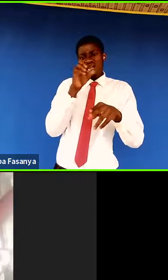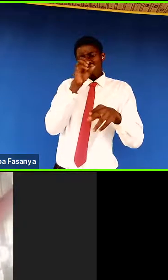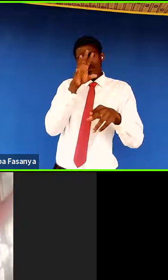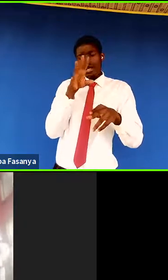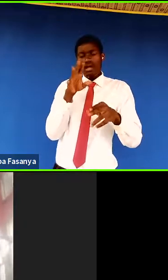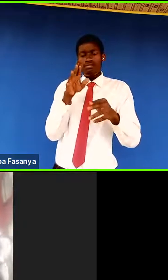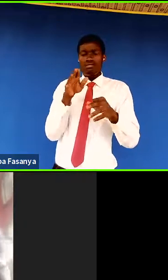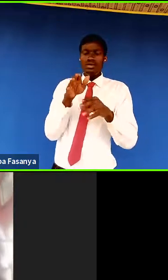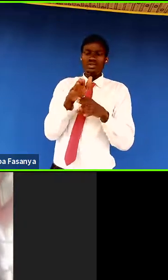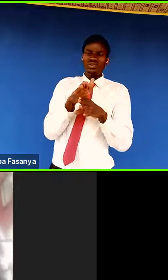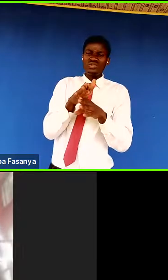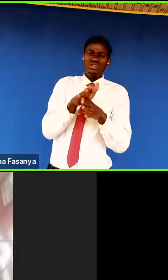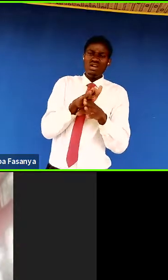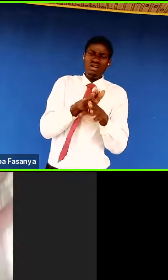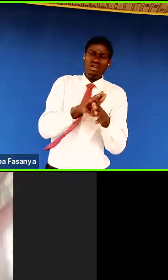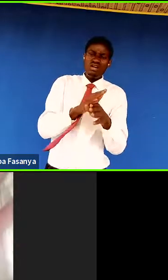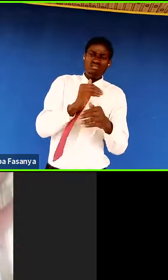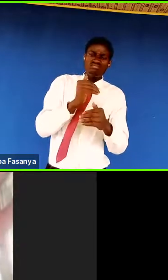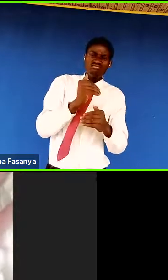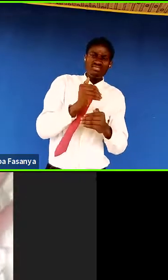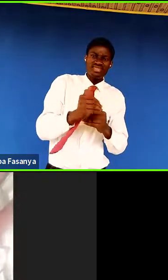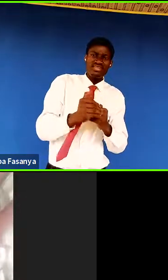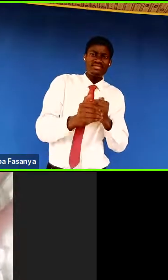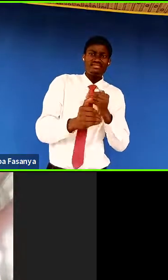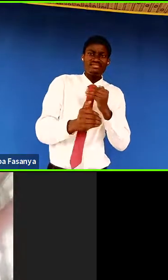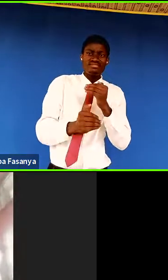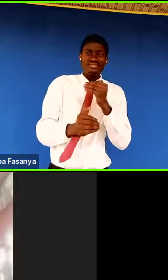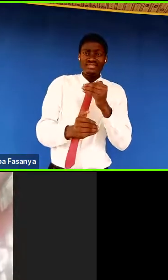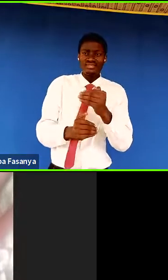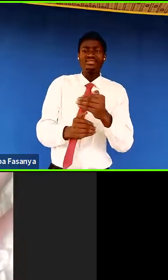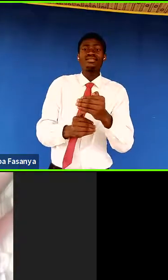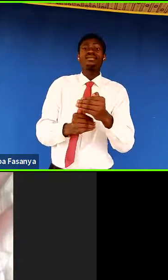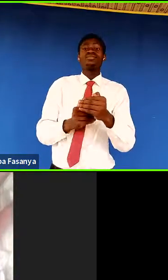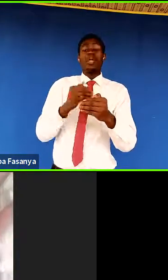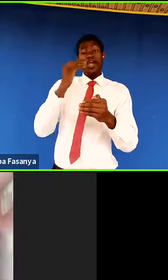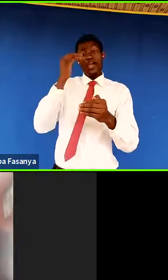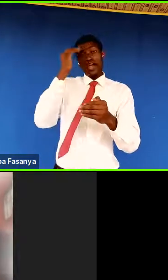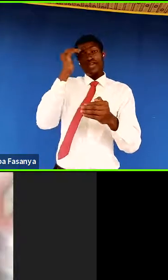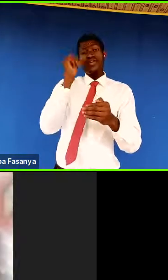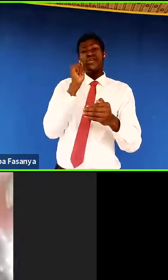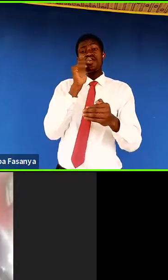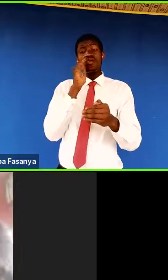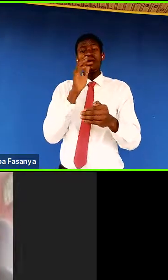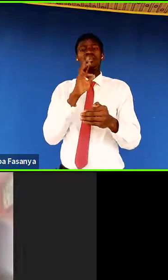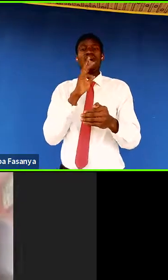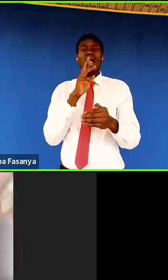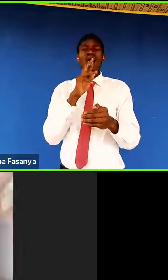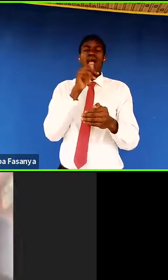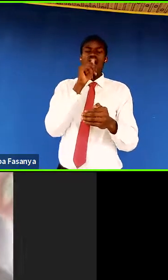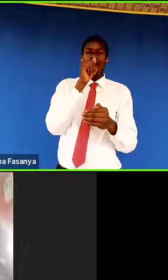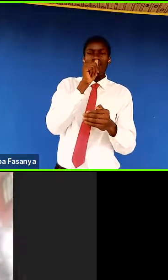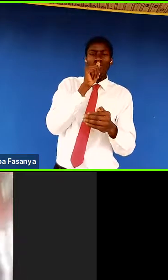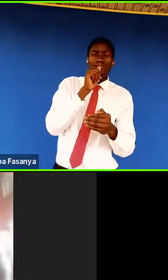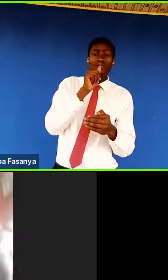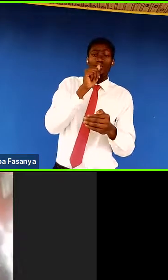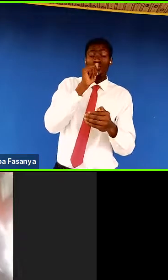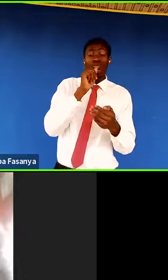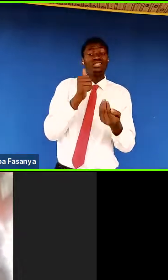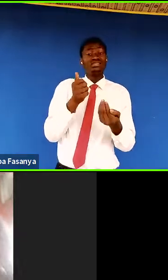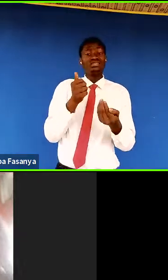You know, women are quite patient and all that. They are patient, accommodating, tolerating, and so are the X